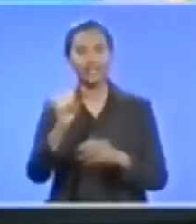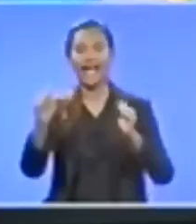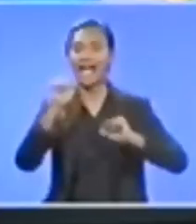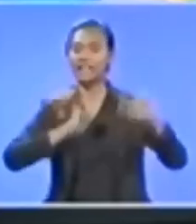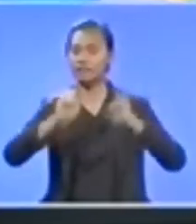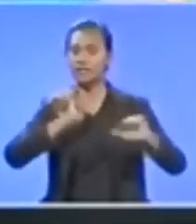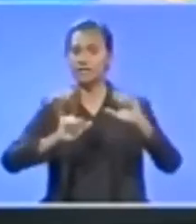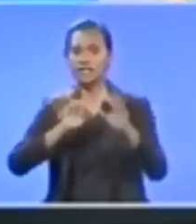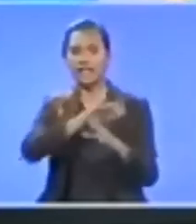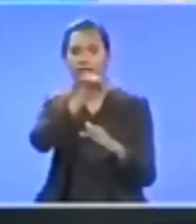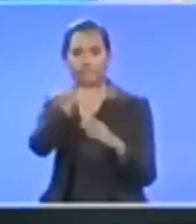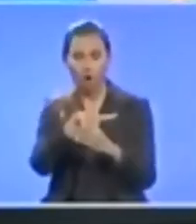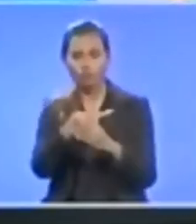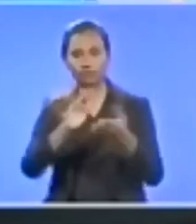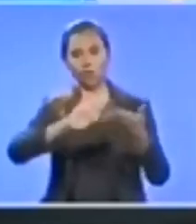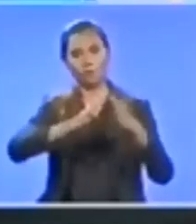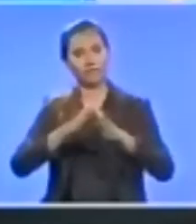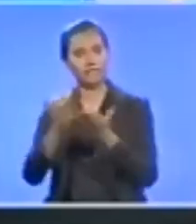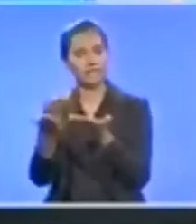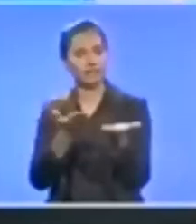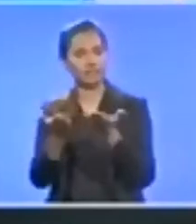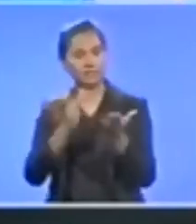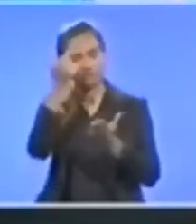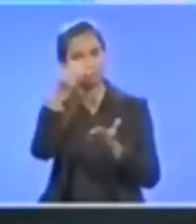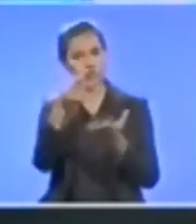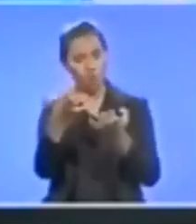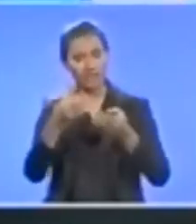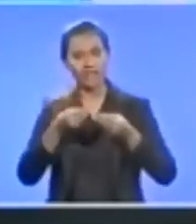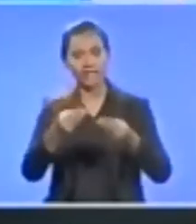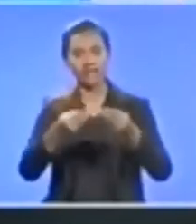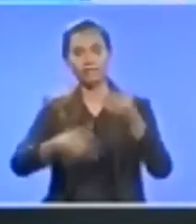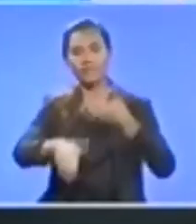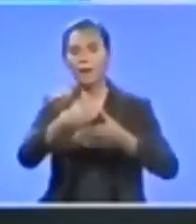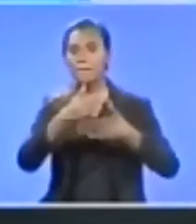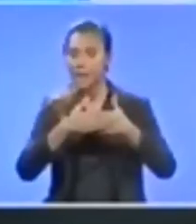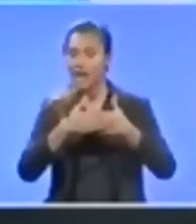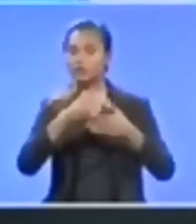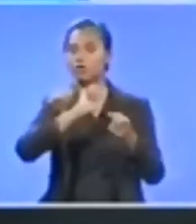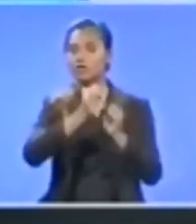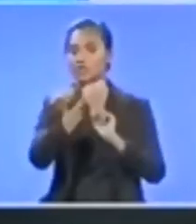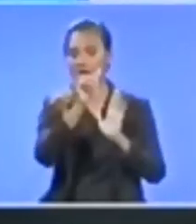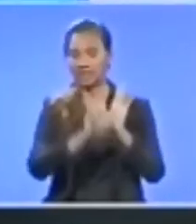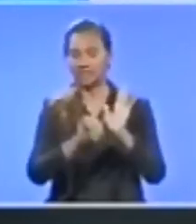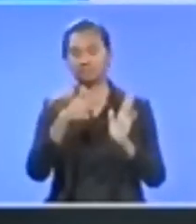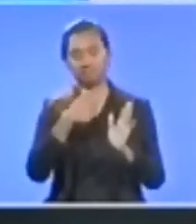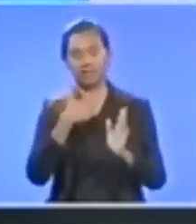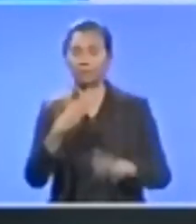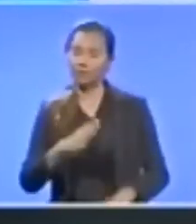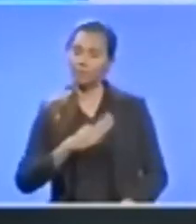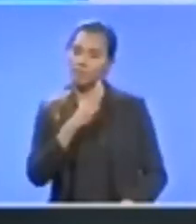service so as to give back to society. I am indeed very proud of Hui Sien.